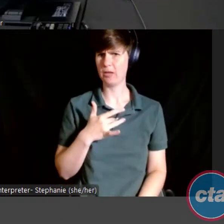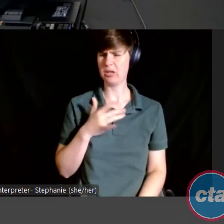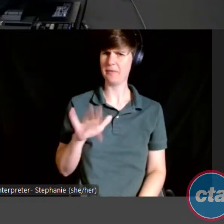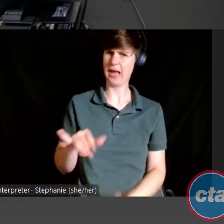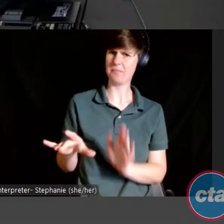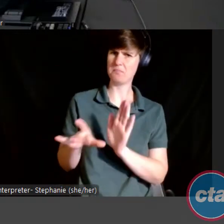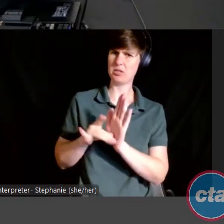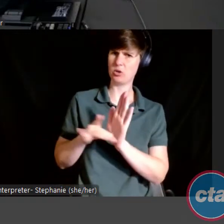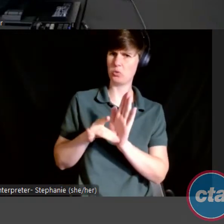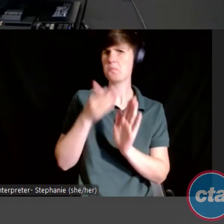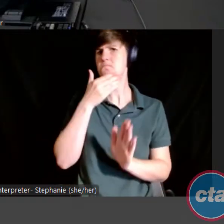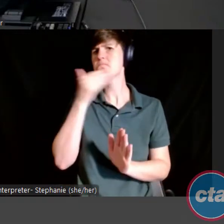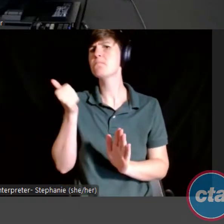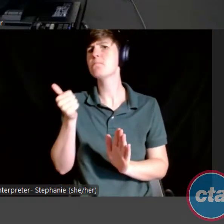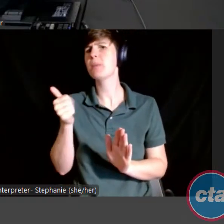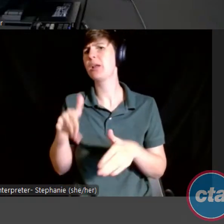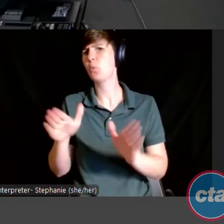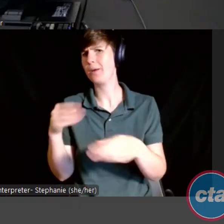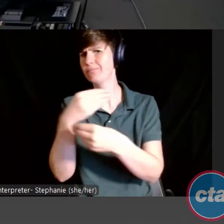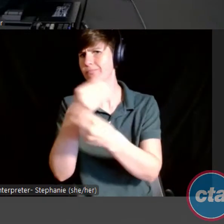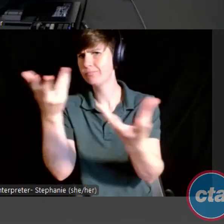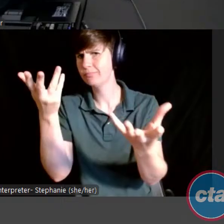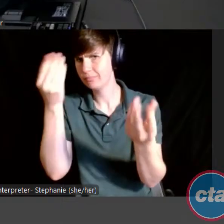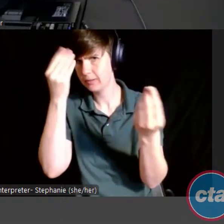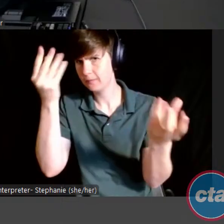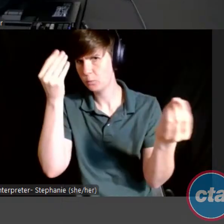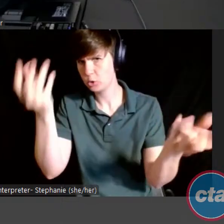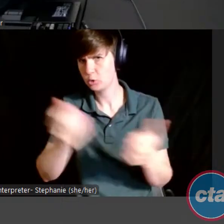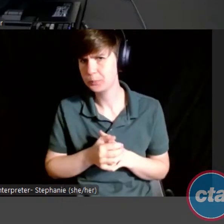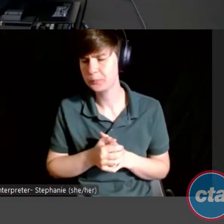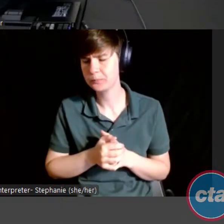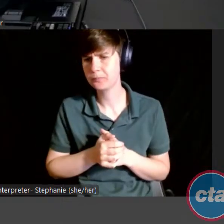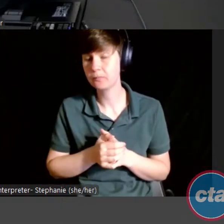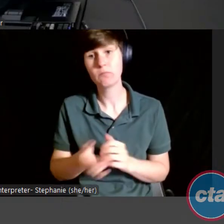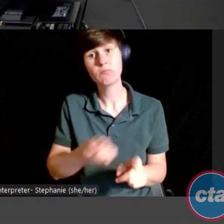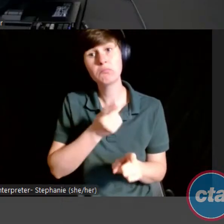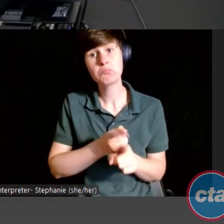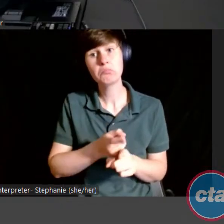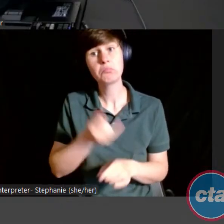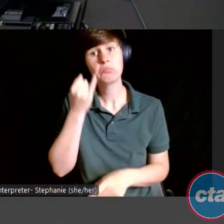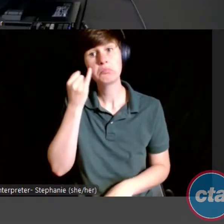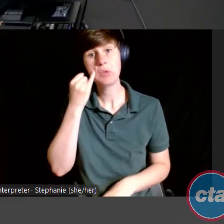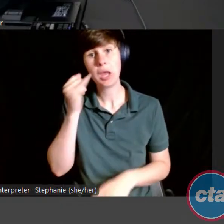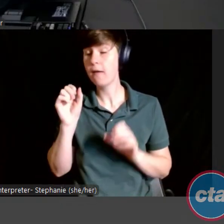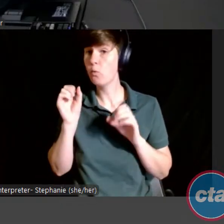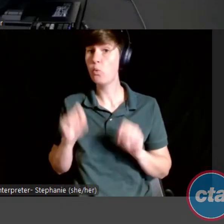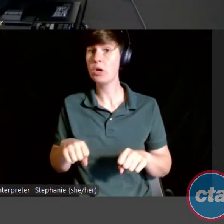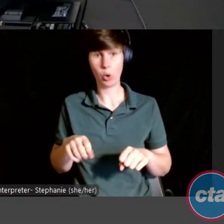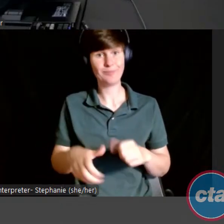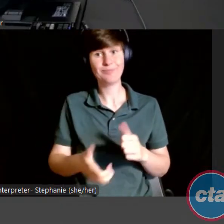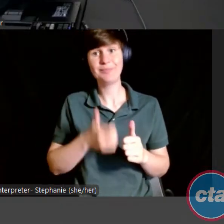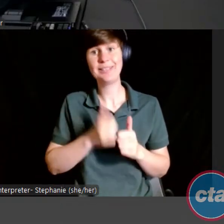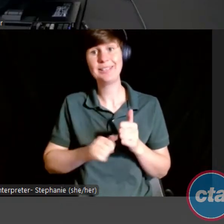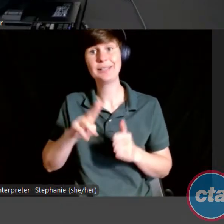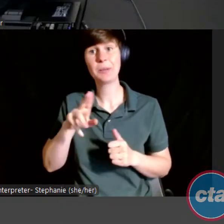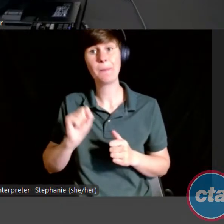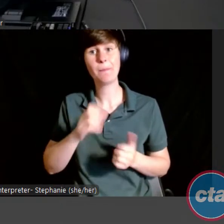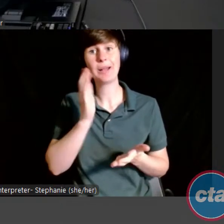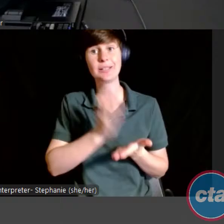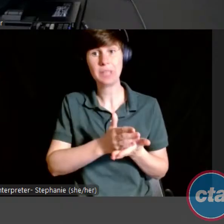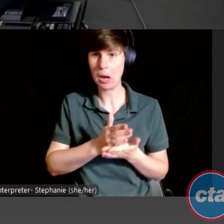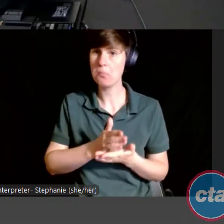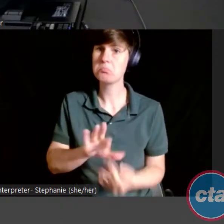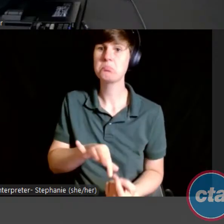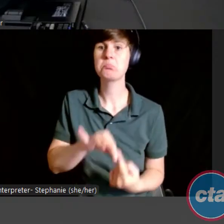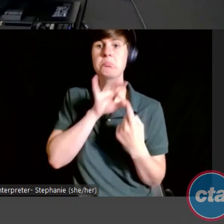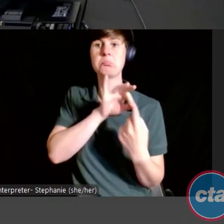those. But you're right in that if we could print custom signs for every bus stop, that would